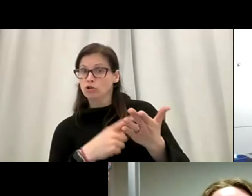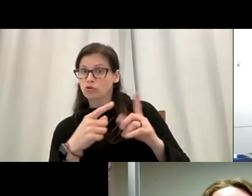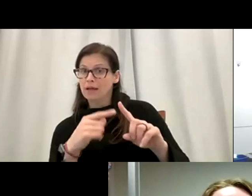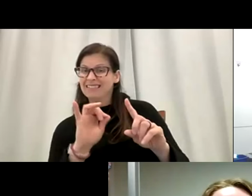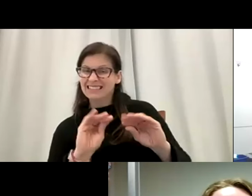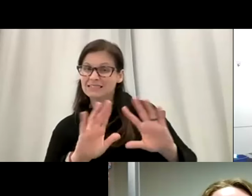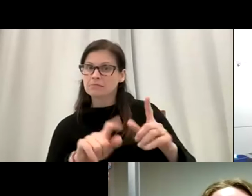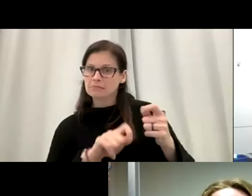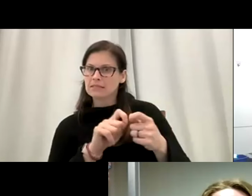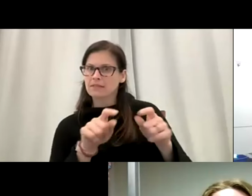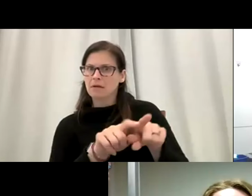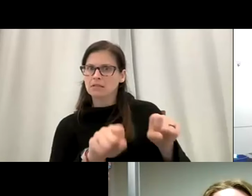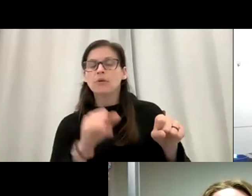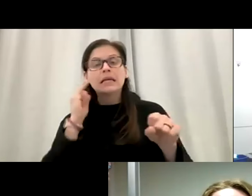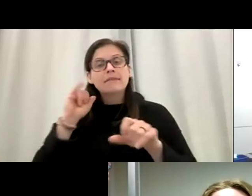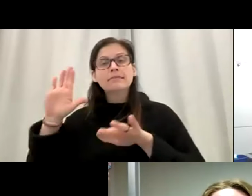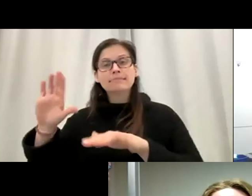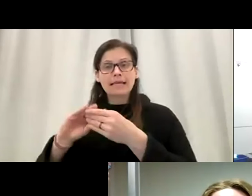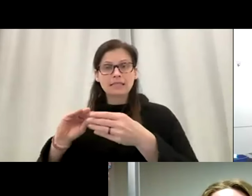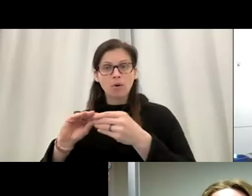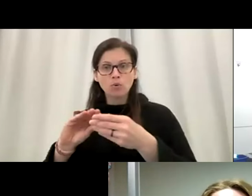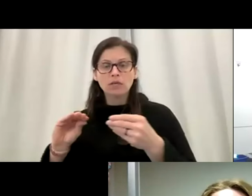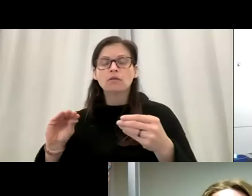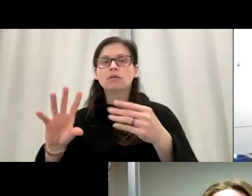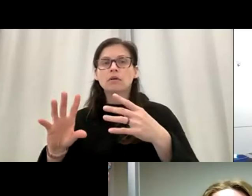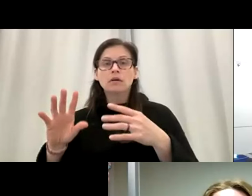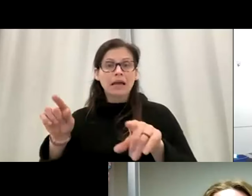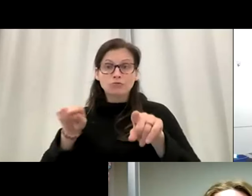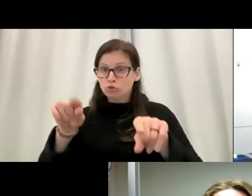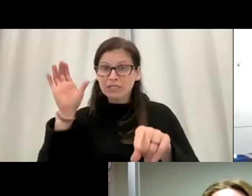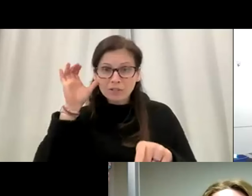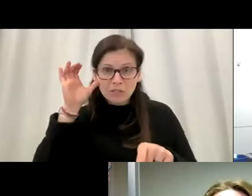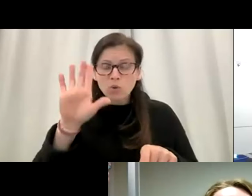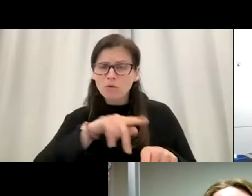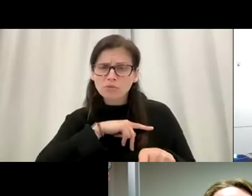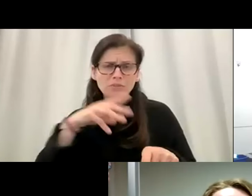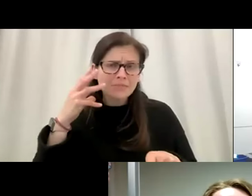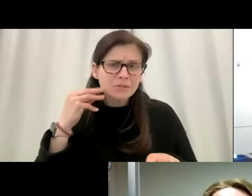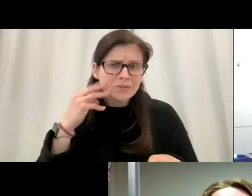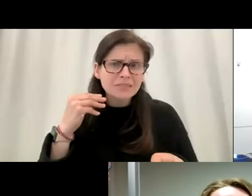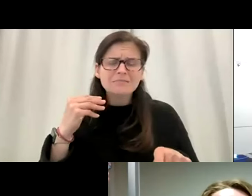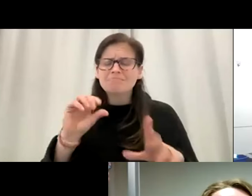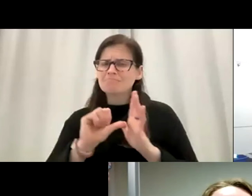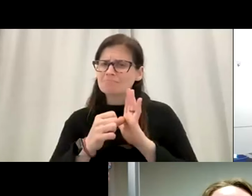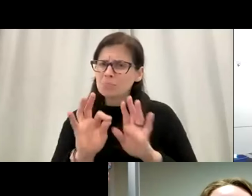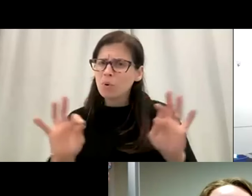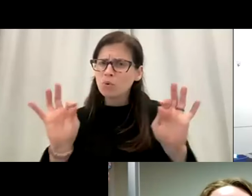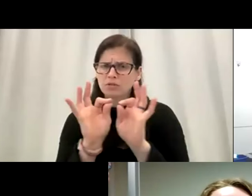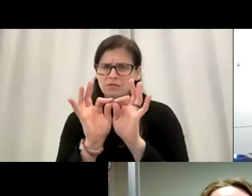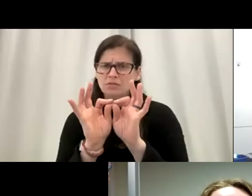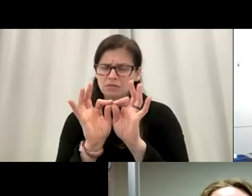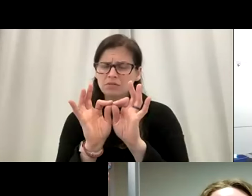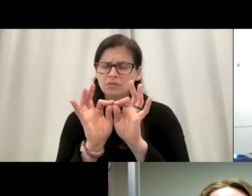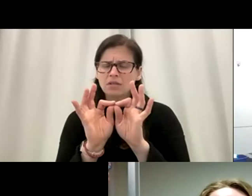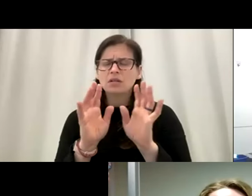giving testimony or talking about it here at a hearing, like your stories, your personal experiences are super important. And it's